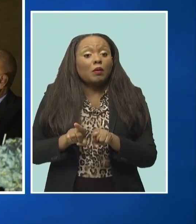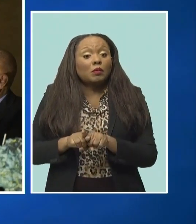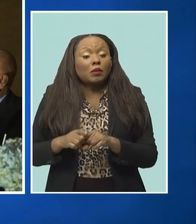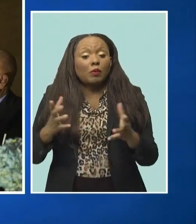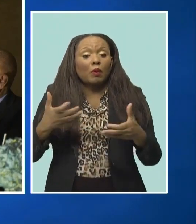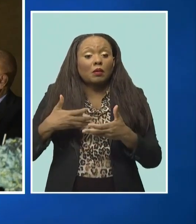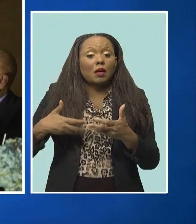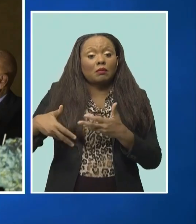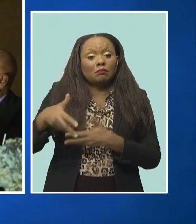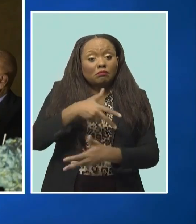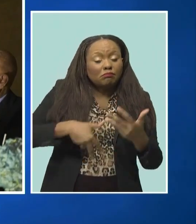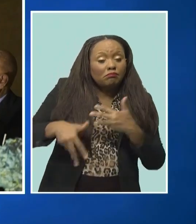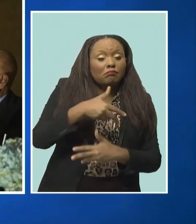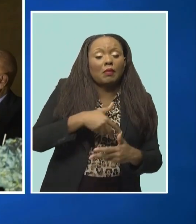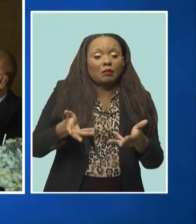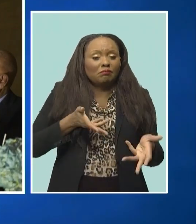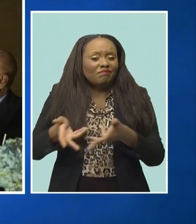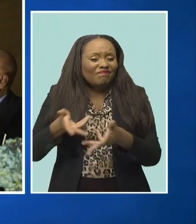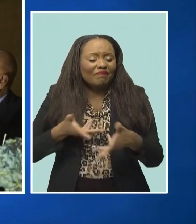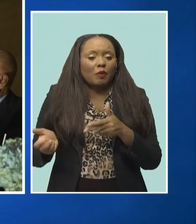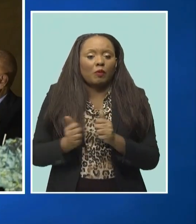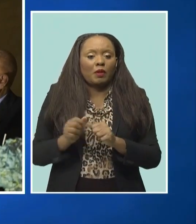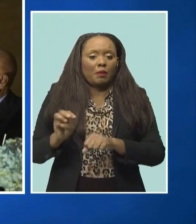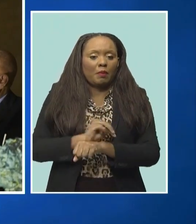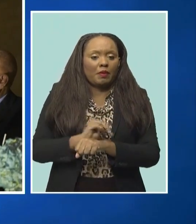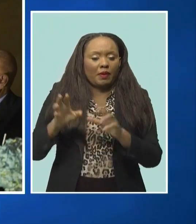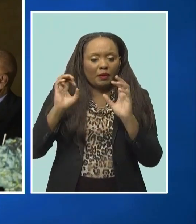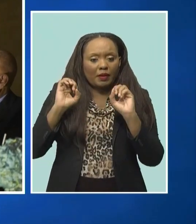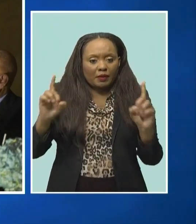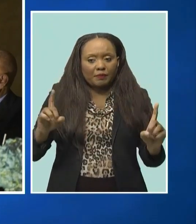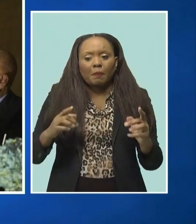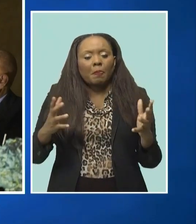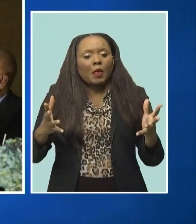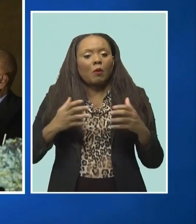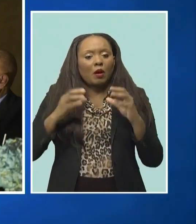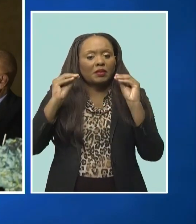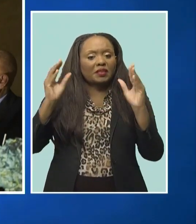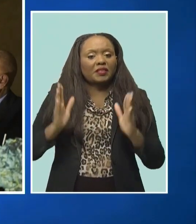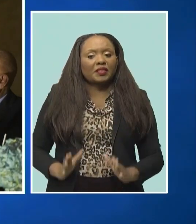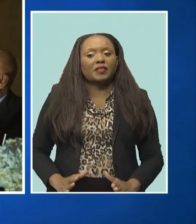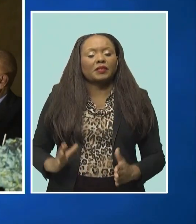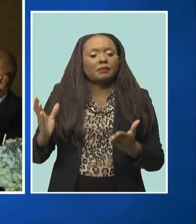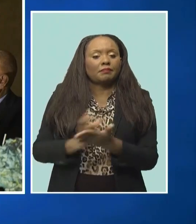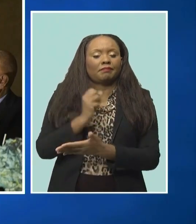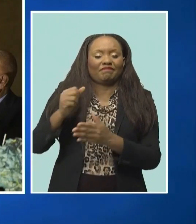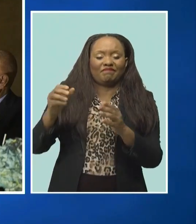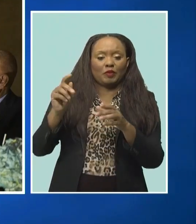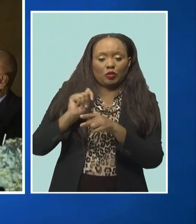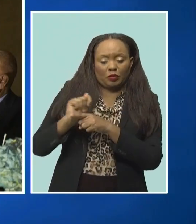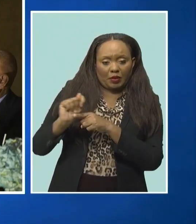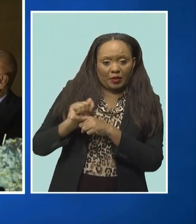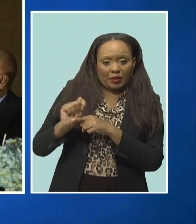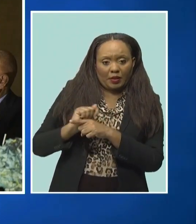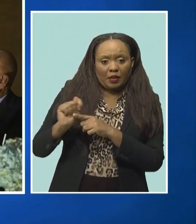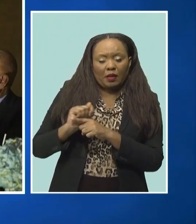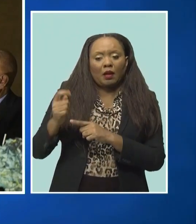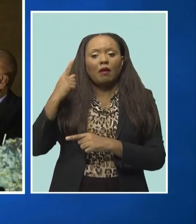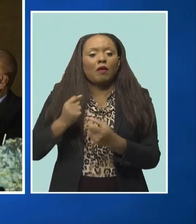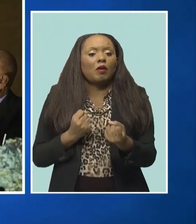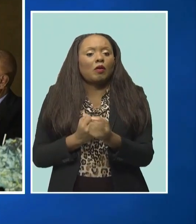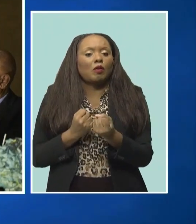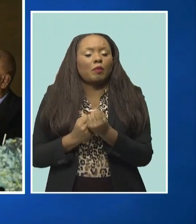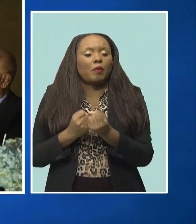fields, and we even have to be careful going forward now, because if the rains come in any more frequently, for instance,